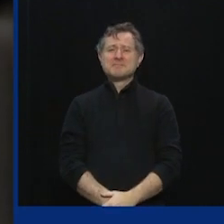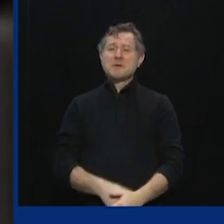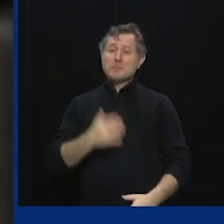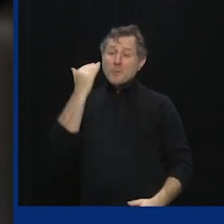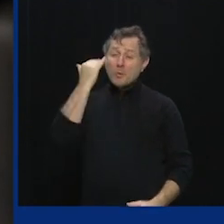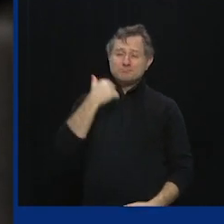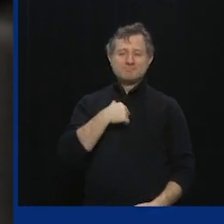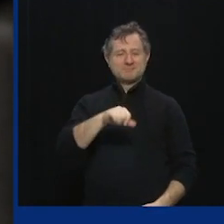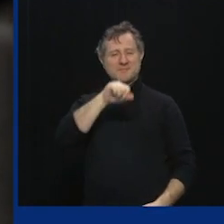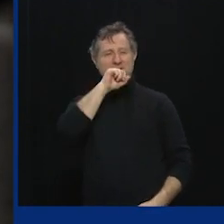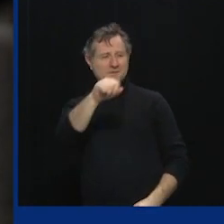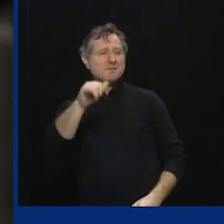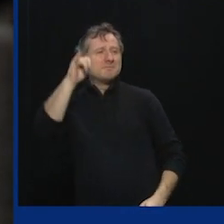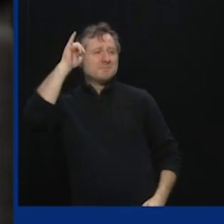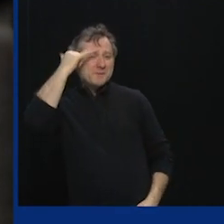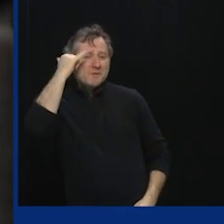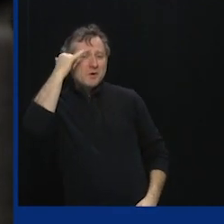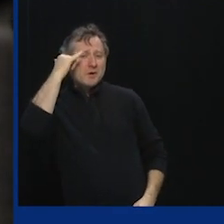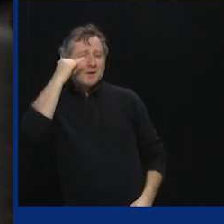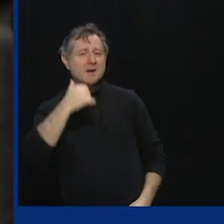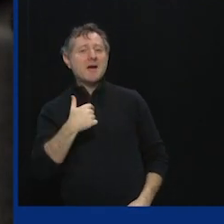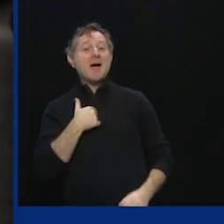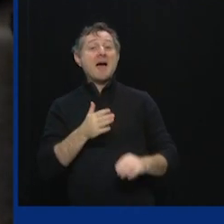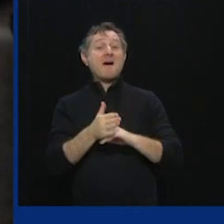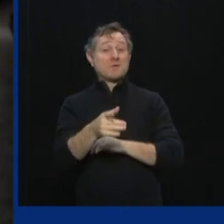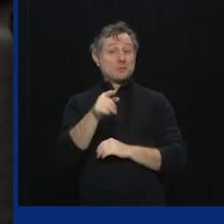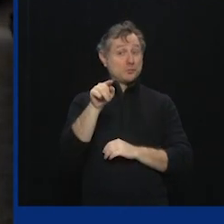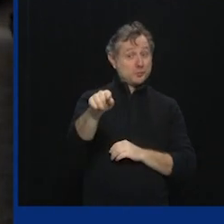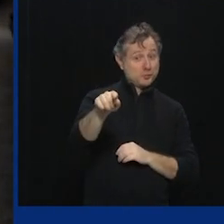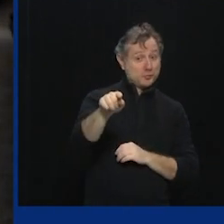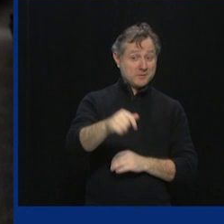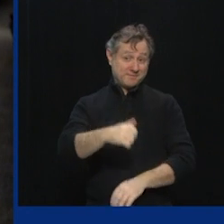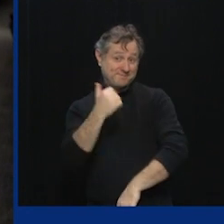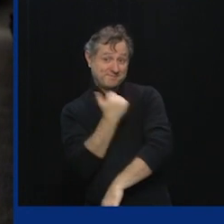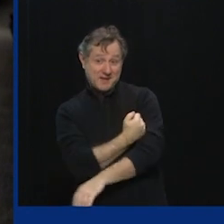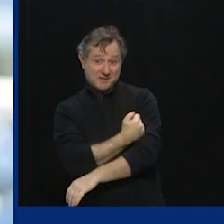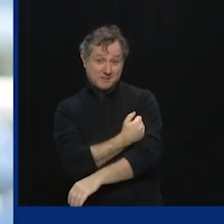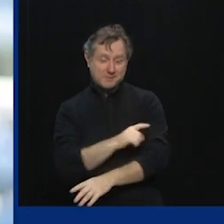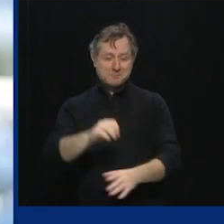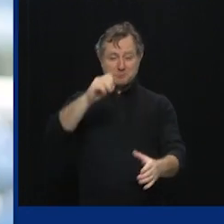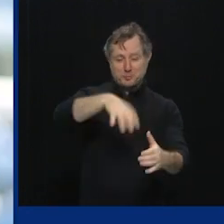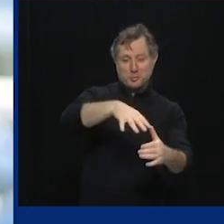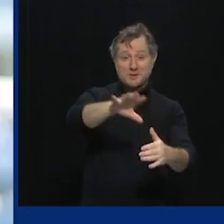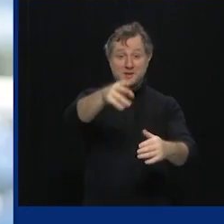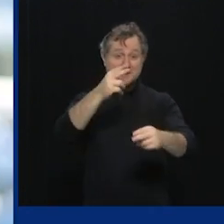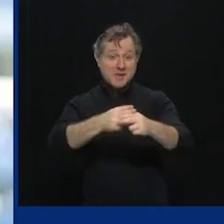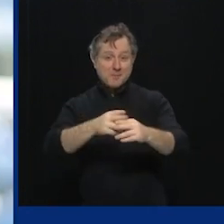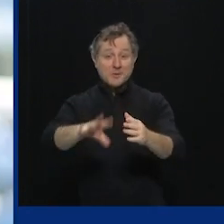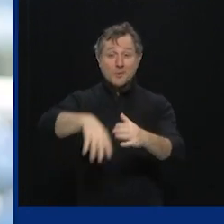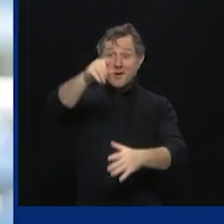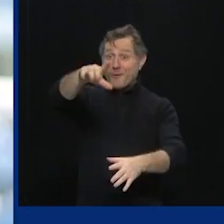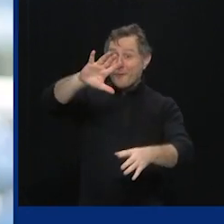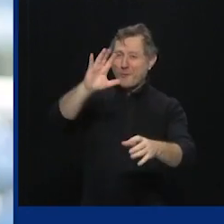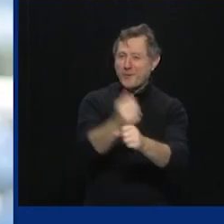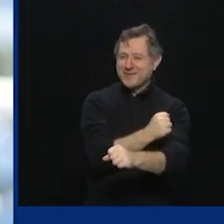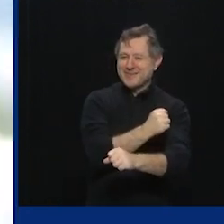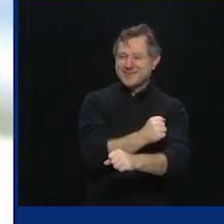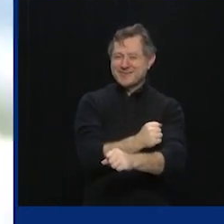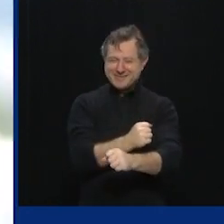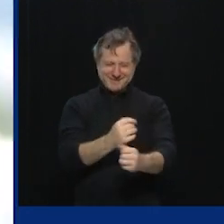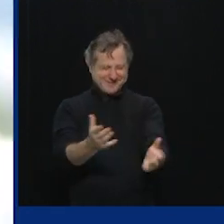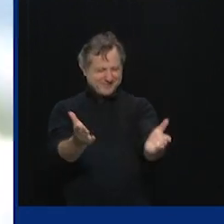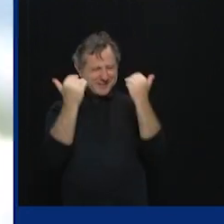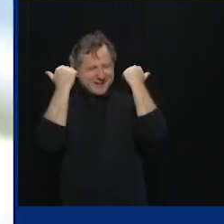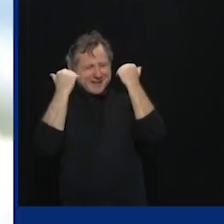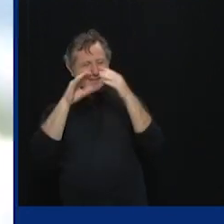Mafia, once you are vaccinated, you can enter our drawing to win big. So let's sack COVID. Take your shot.